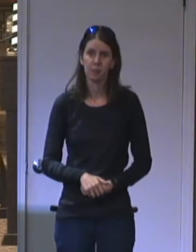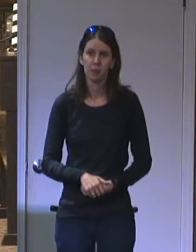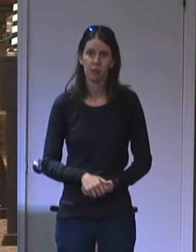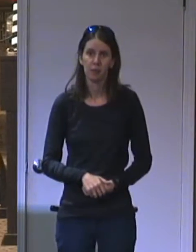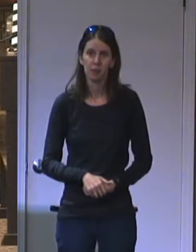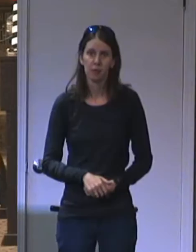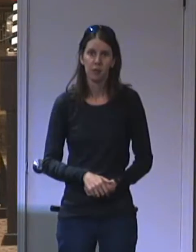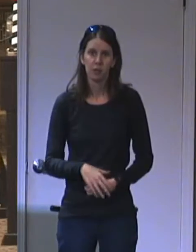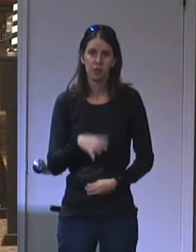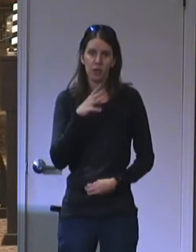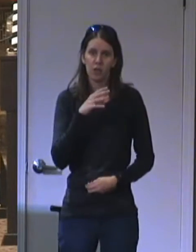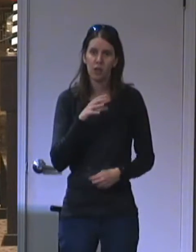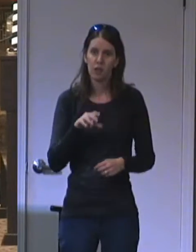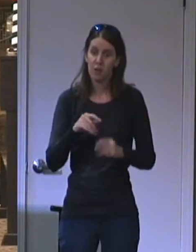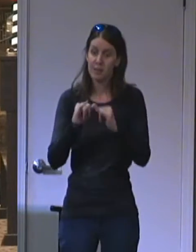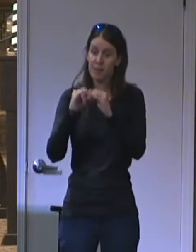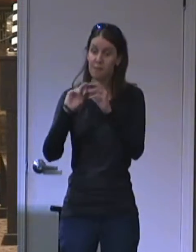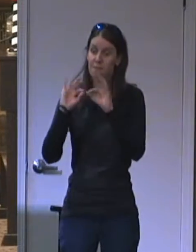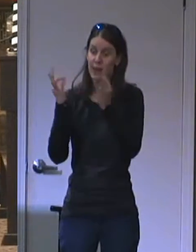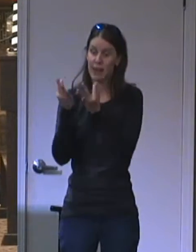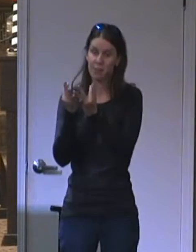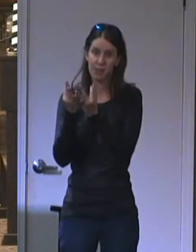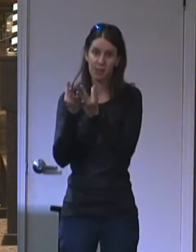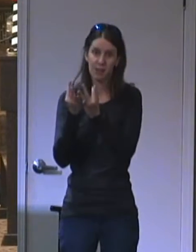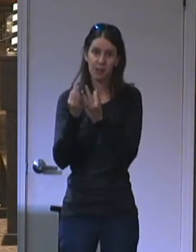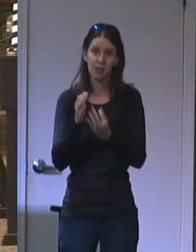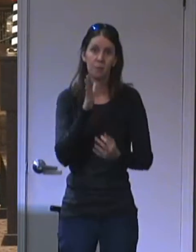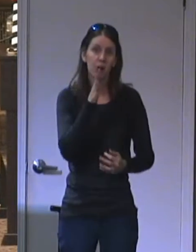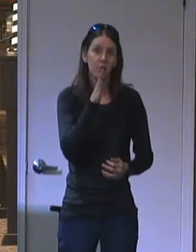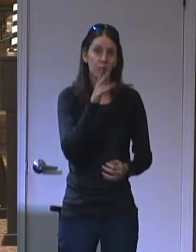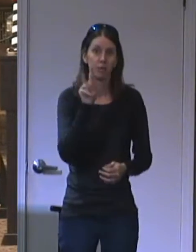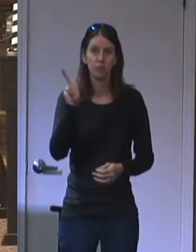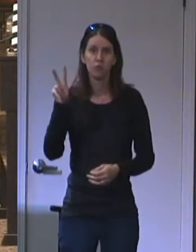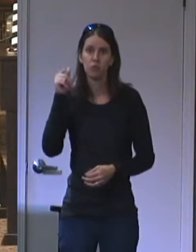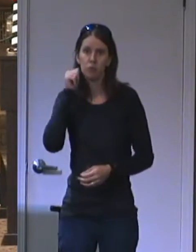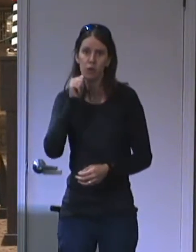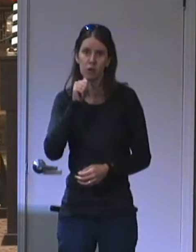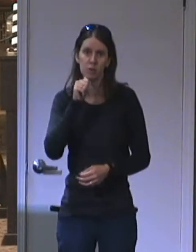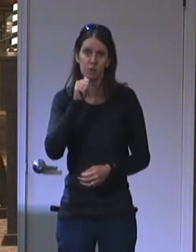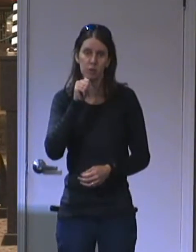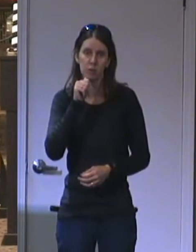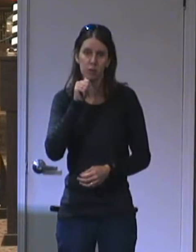There was a young family there, mother and two daughters.